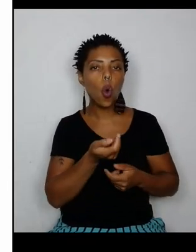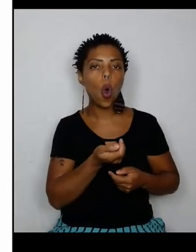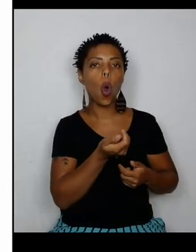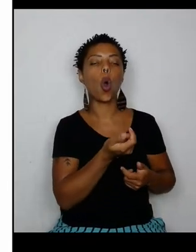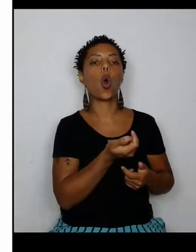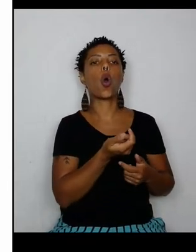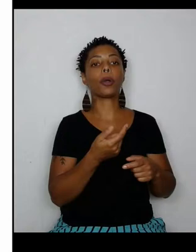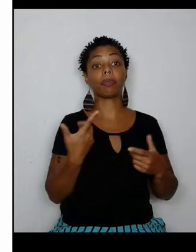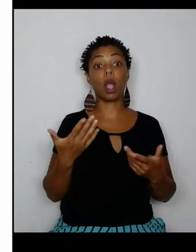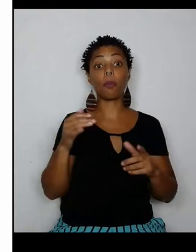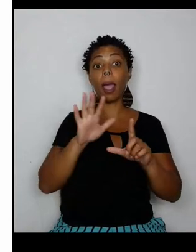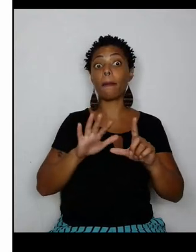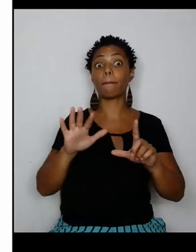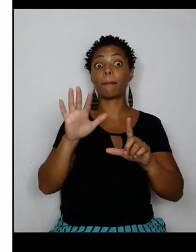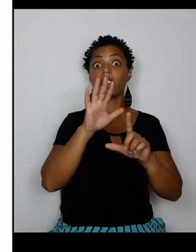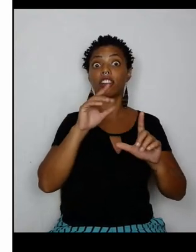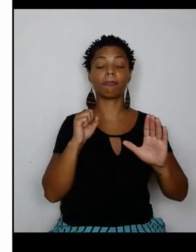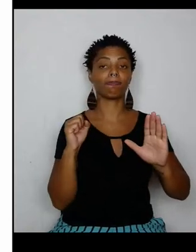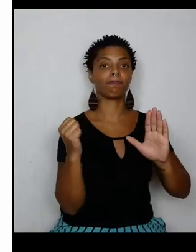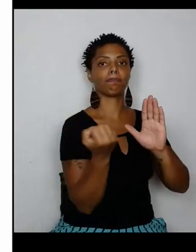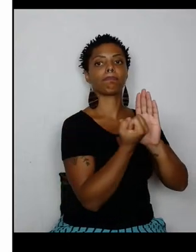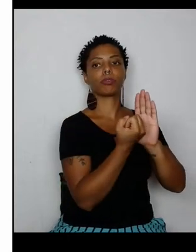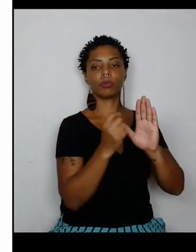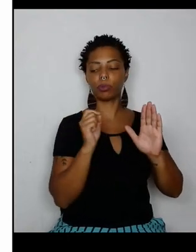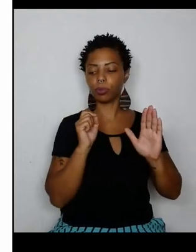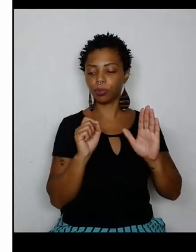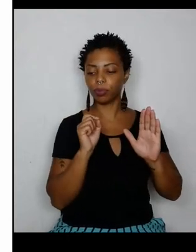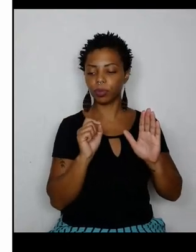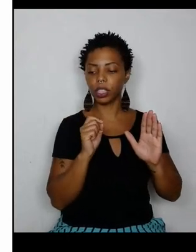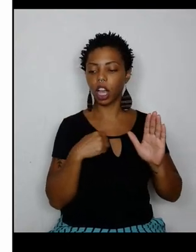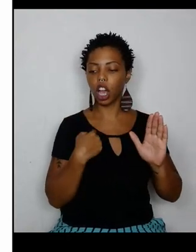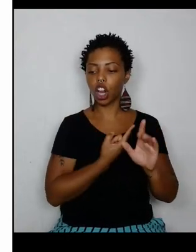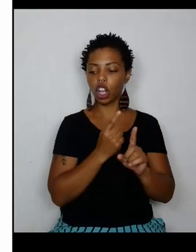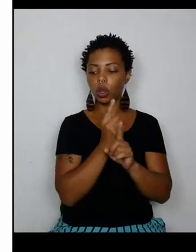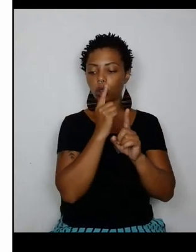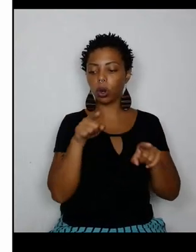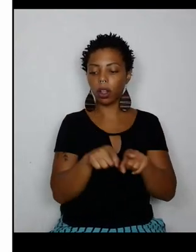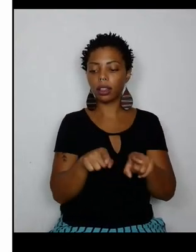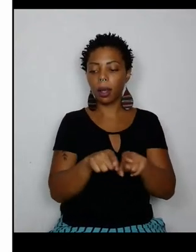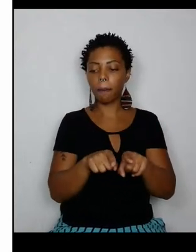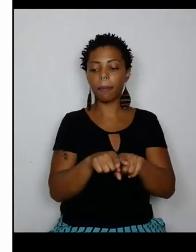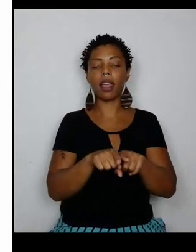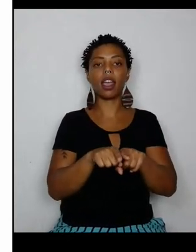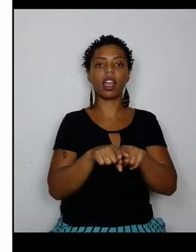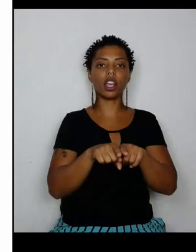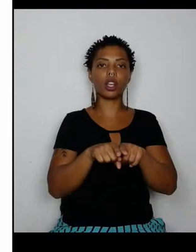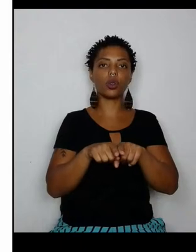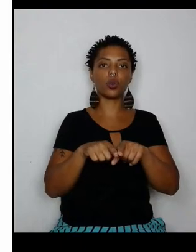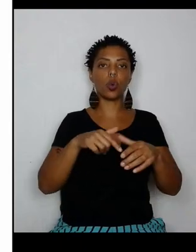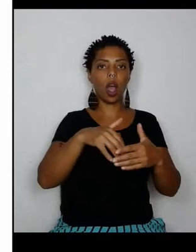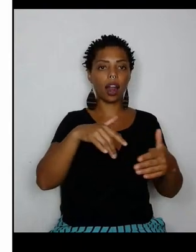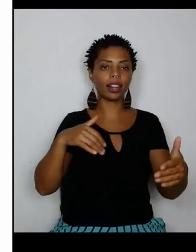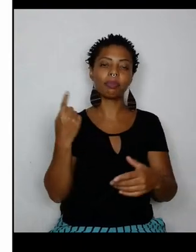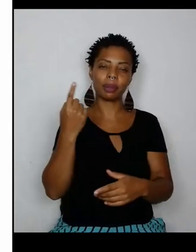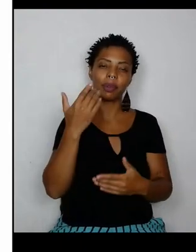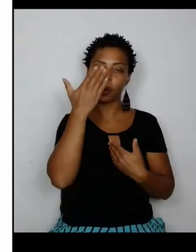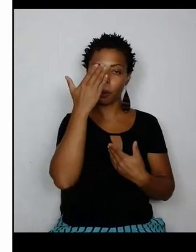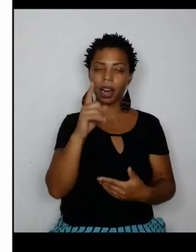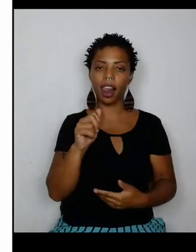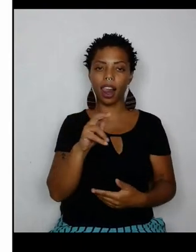donors and this is a very iconic image that we found in our archive